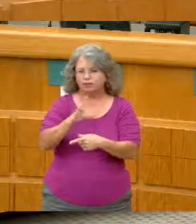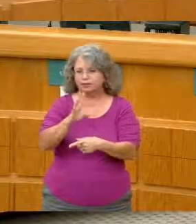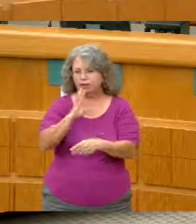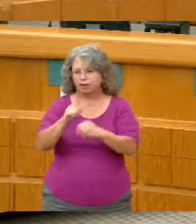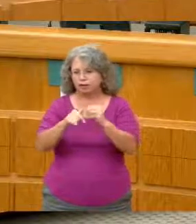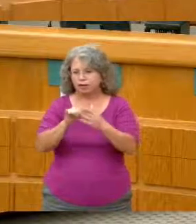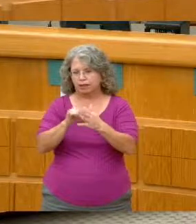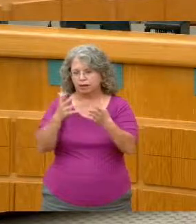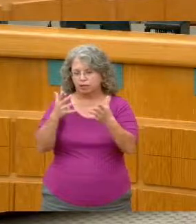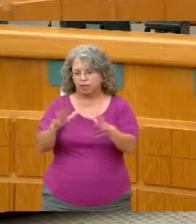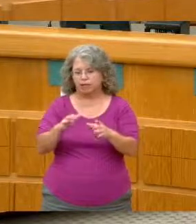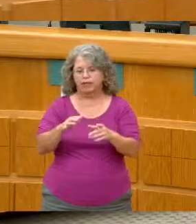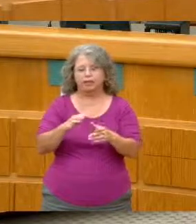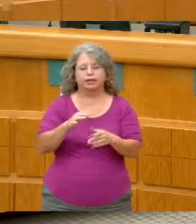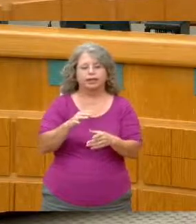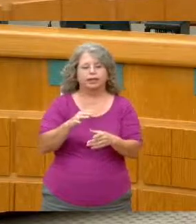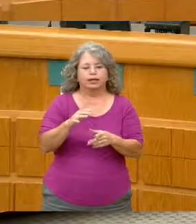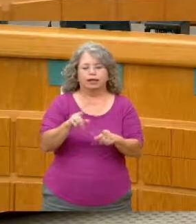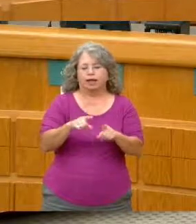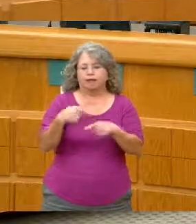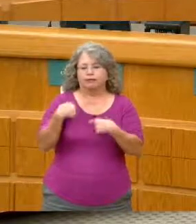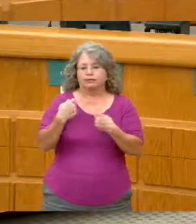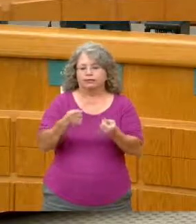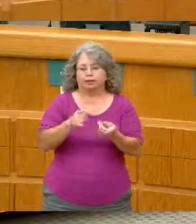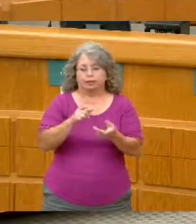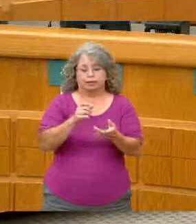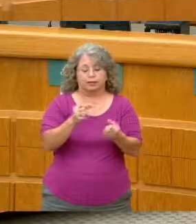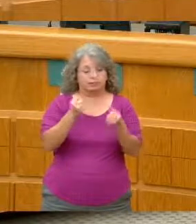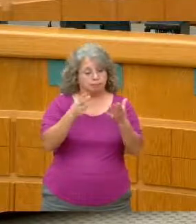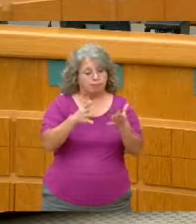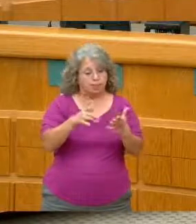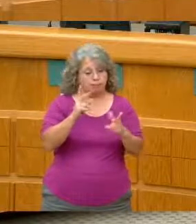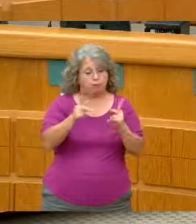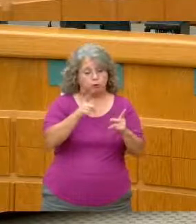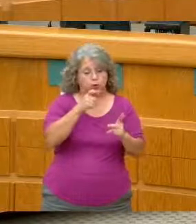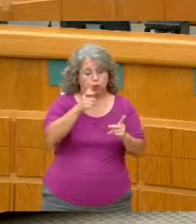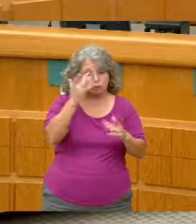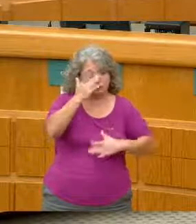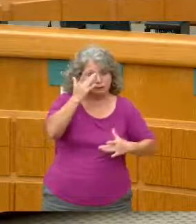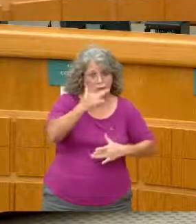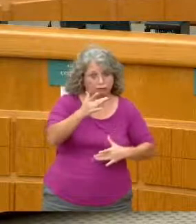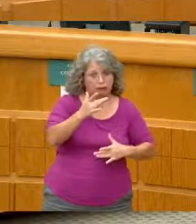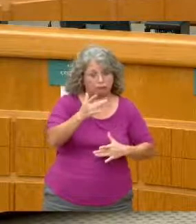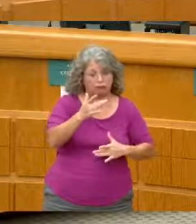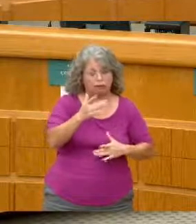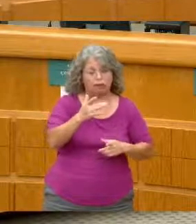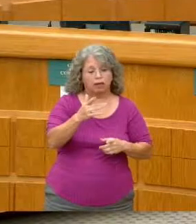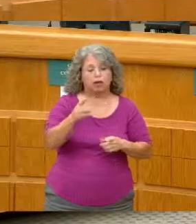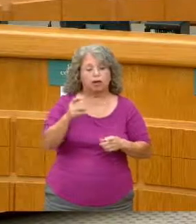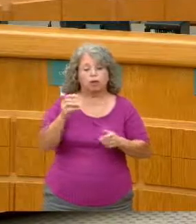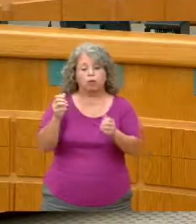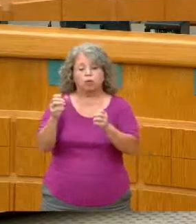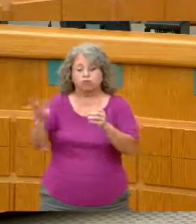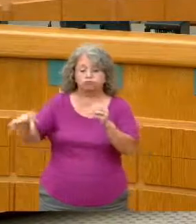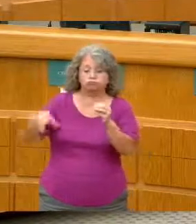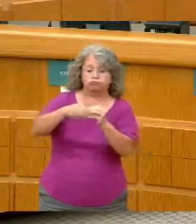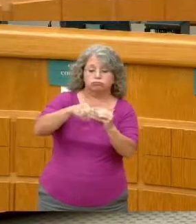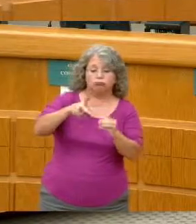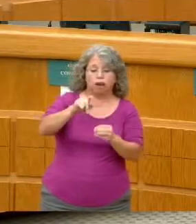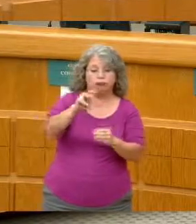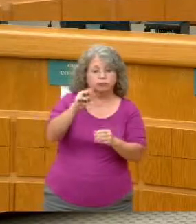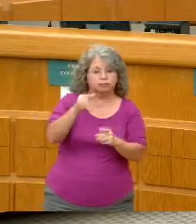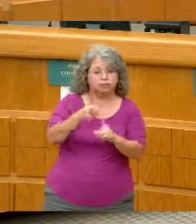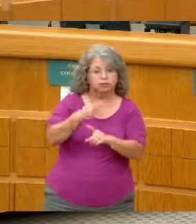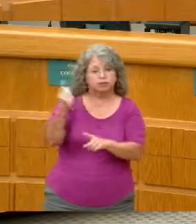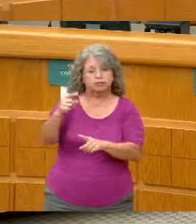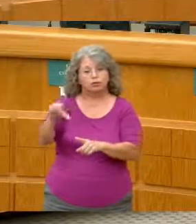convalescent plasma, and as we have so many active cases, those active cases we pray will become recoveries. But we know already we